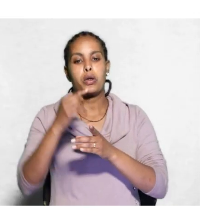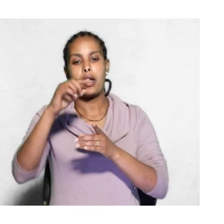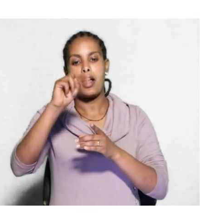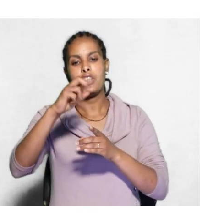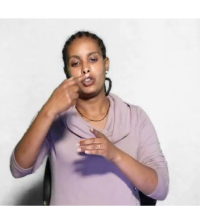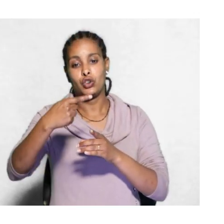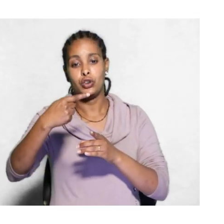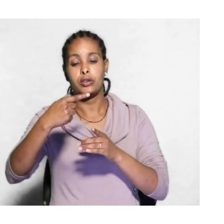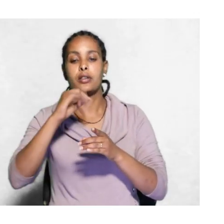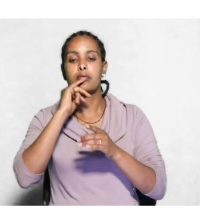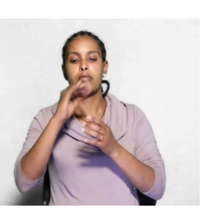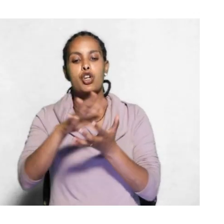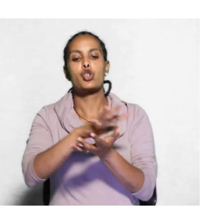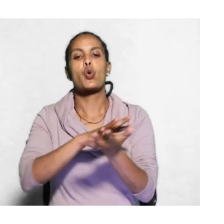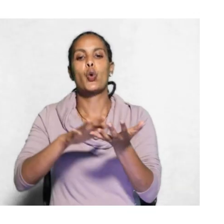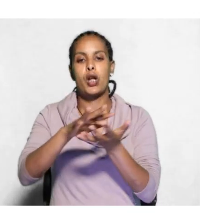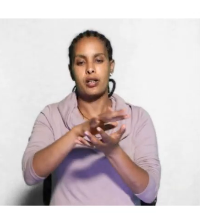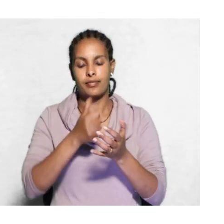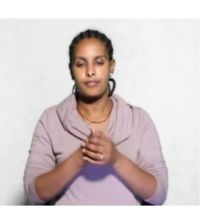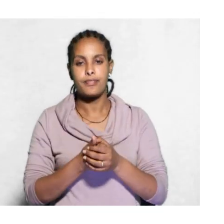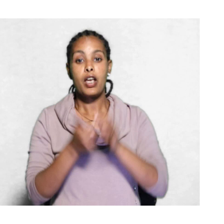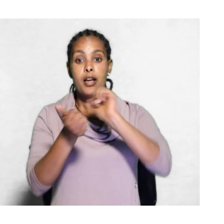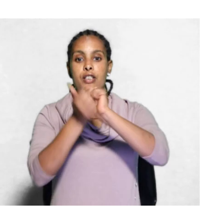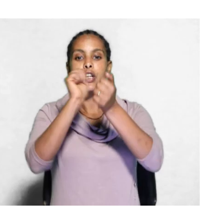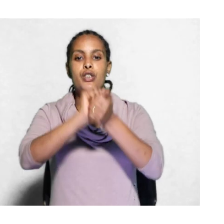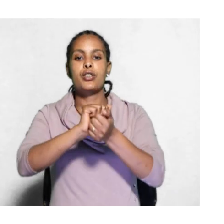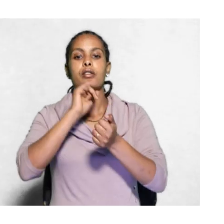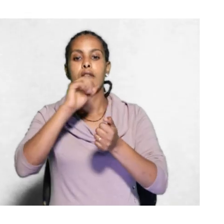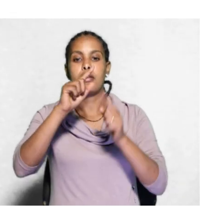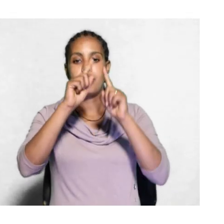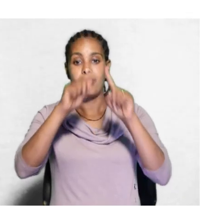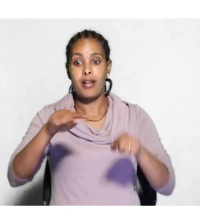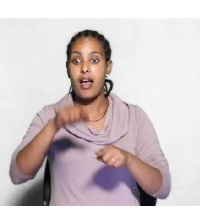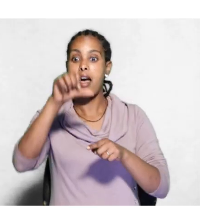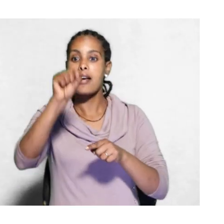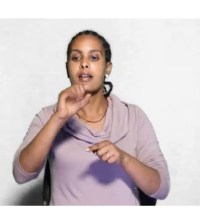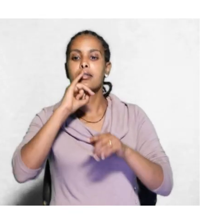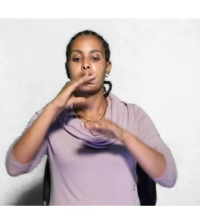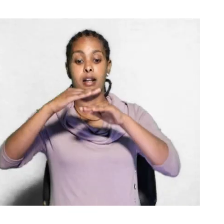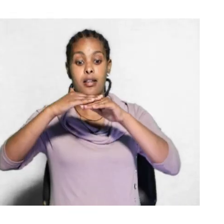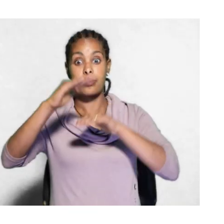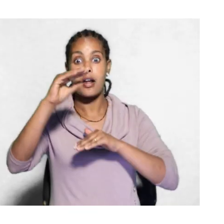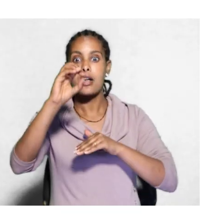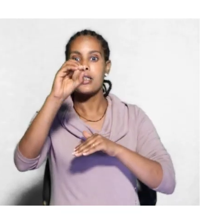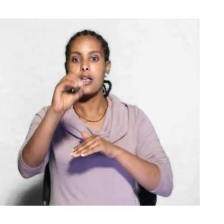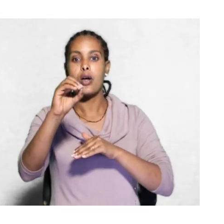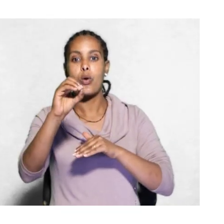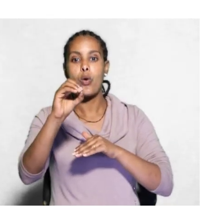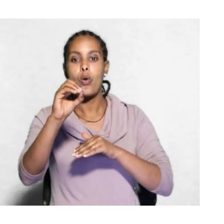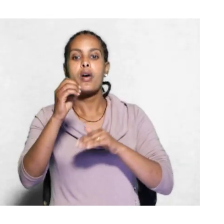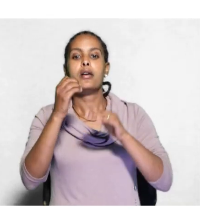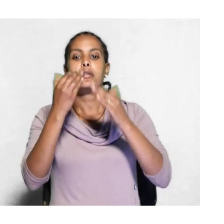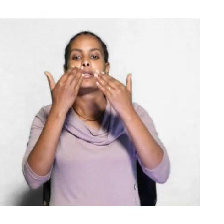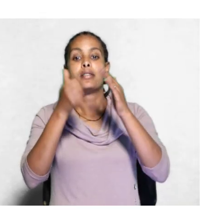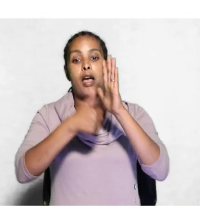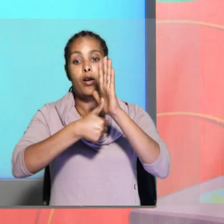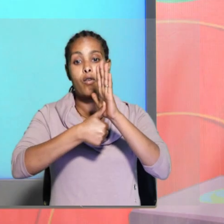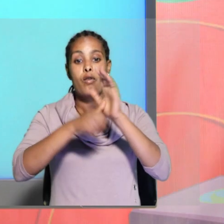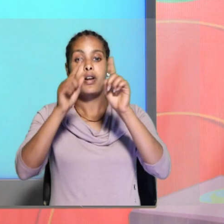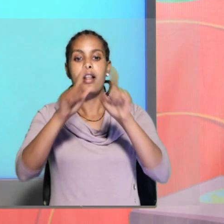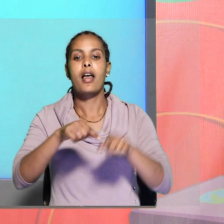nitroglycerin, disordered. Change in entropy, delta S is greater than 0, and the sign of delta S